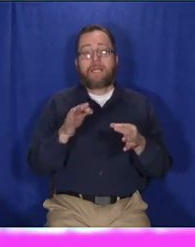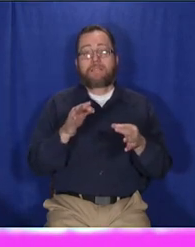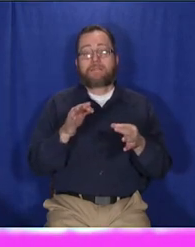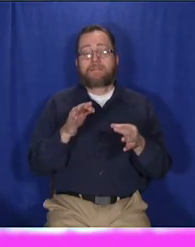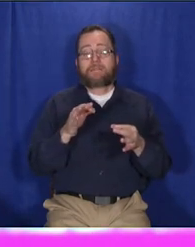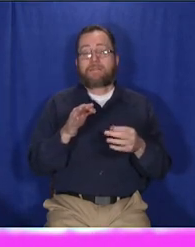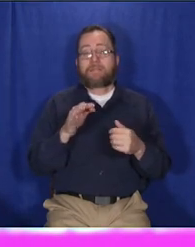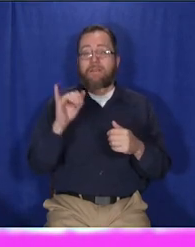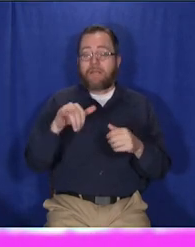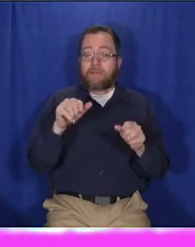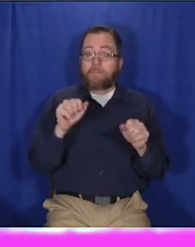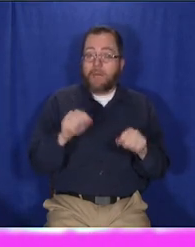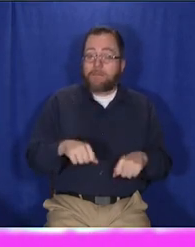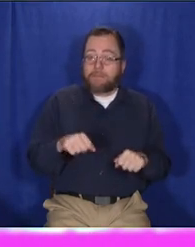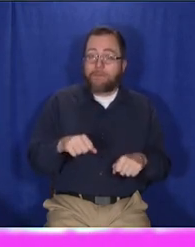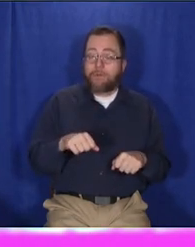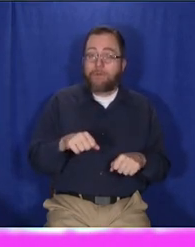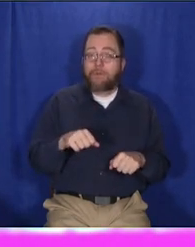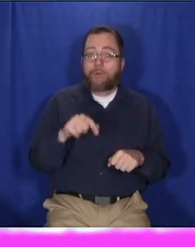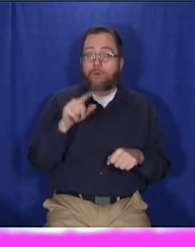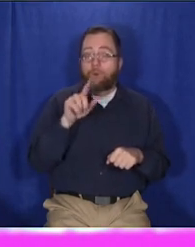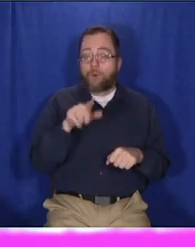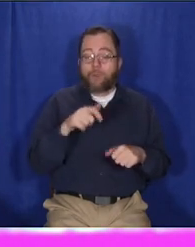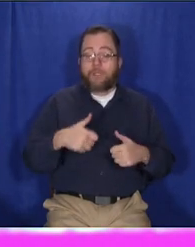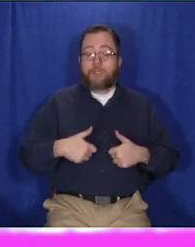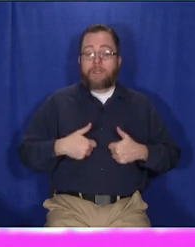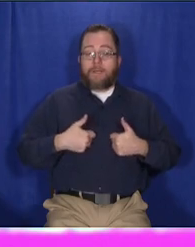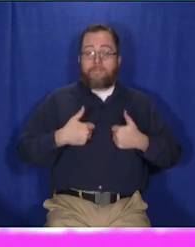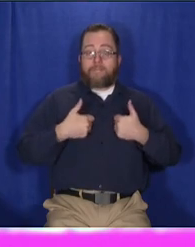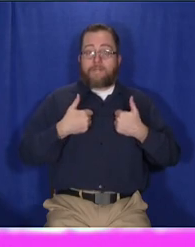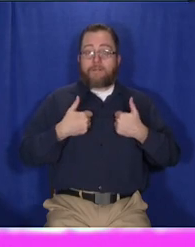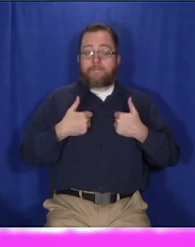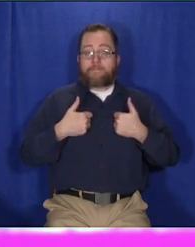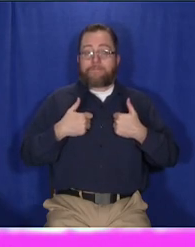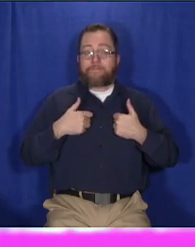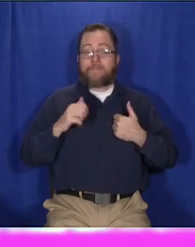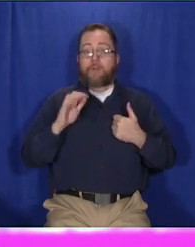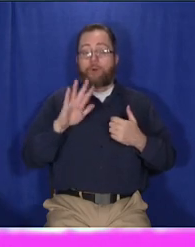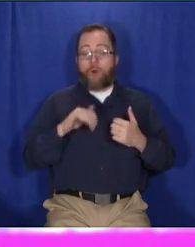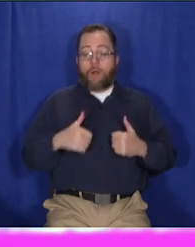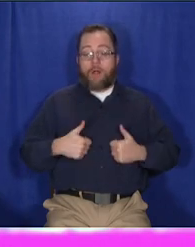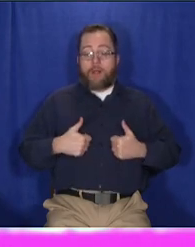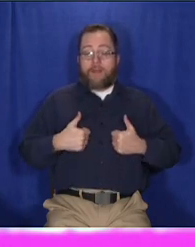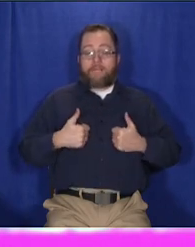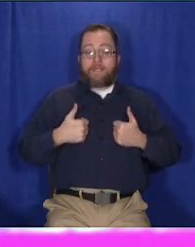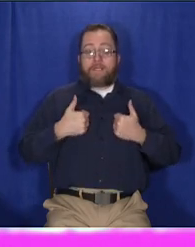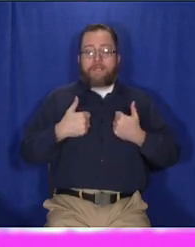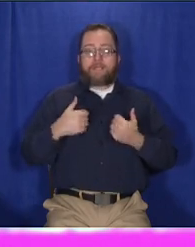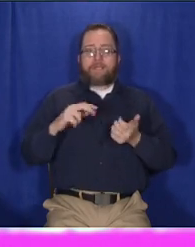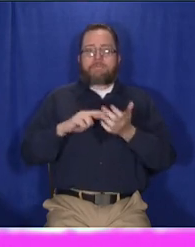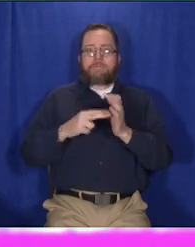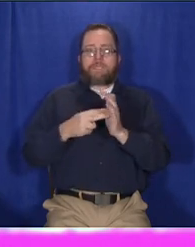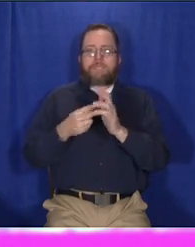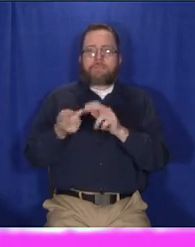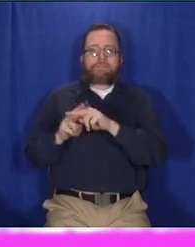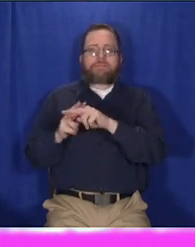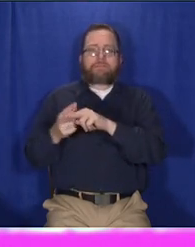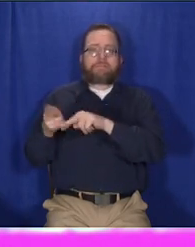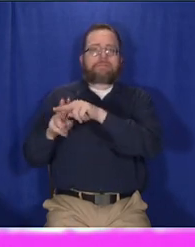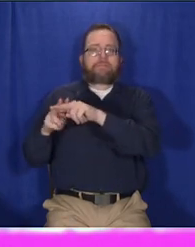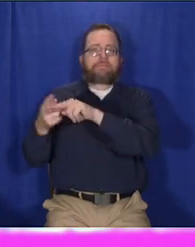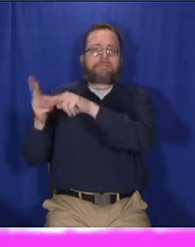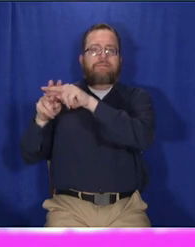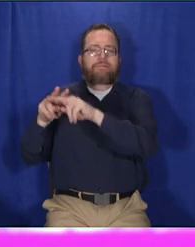way that your life accumulates wealth and treasure in heaven. And listen, if we really believe this, it would